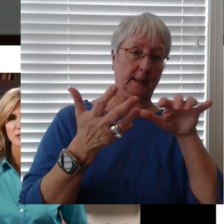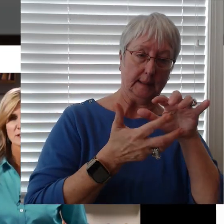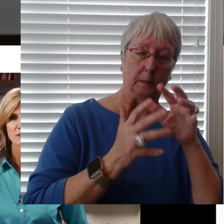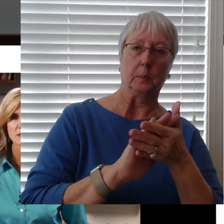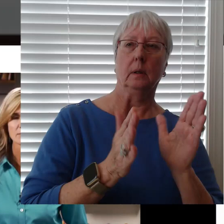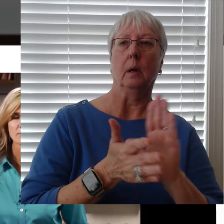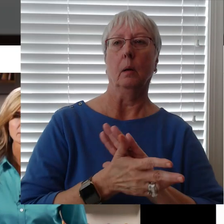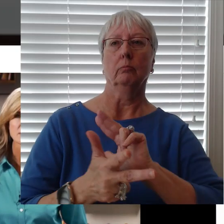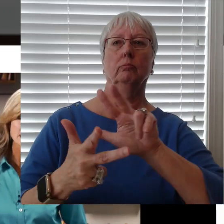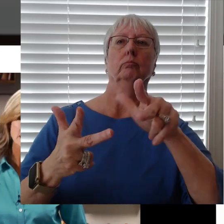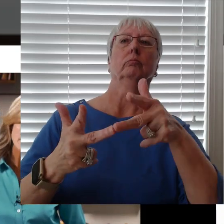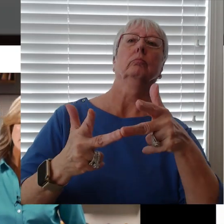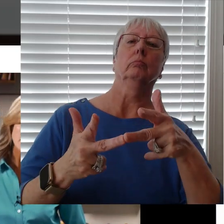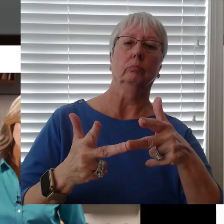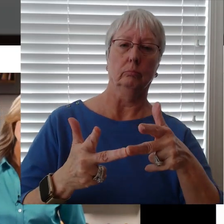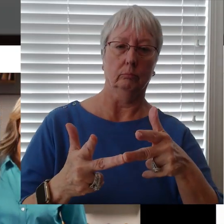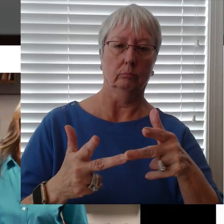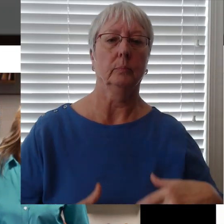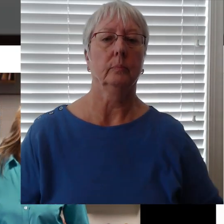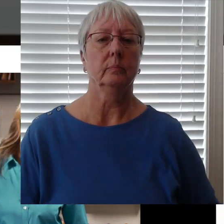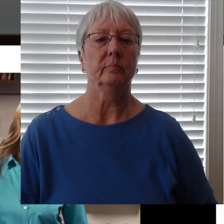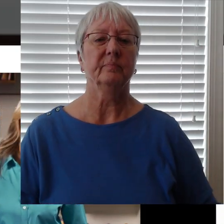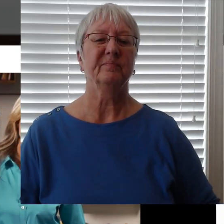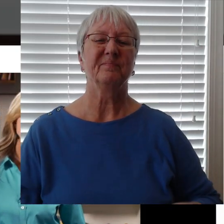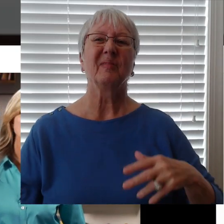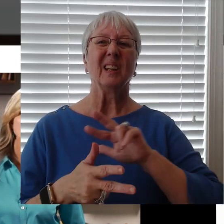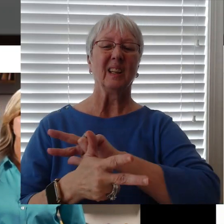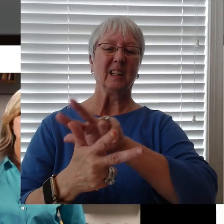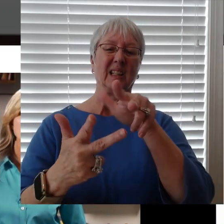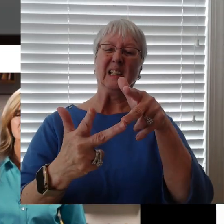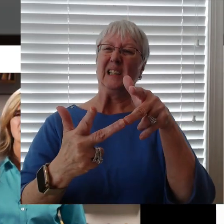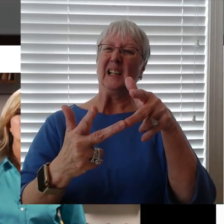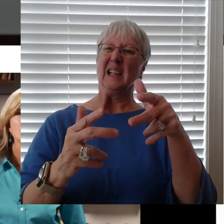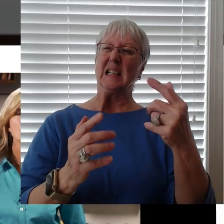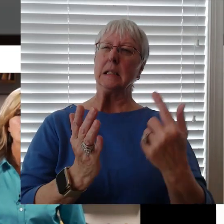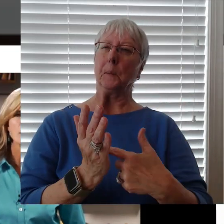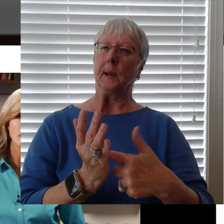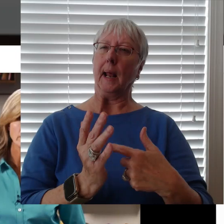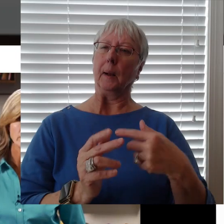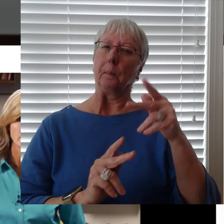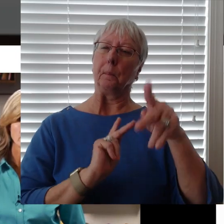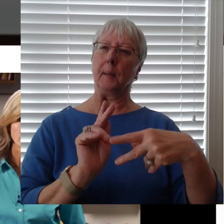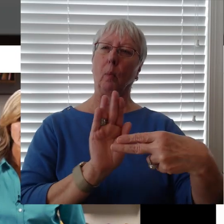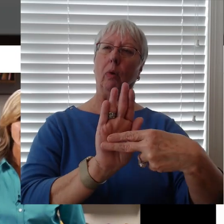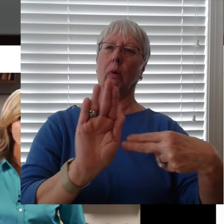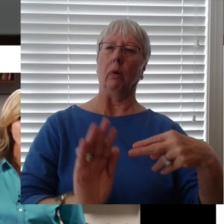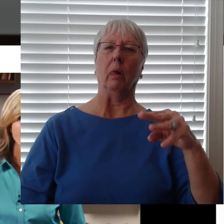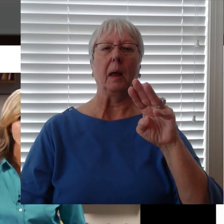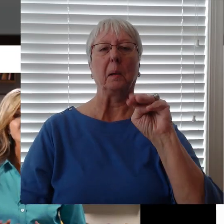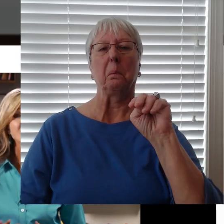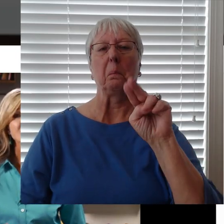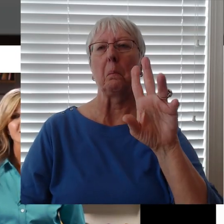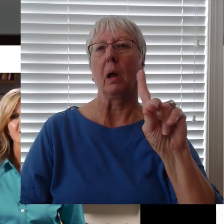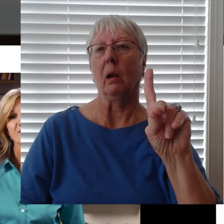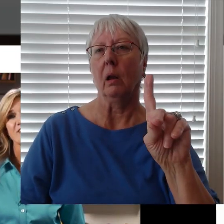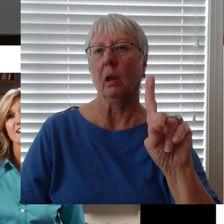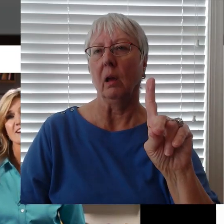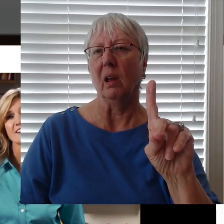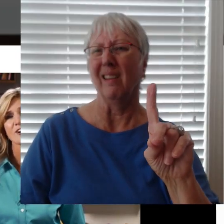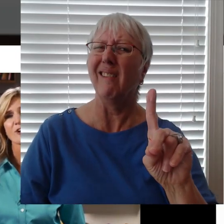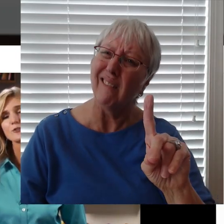complementary colors. Sadly, tertiary colors are often referred to as mud. That's just